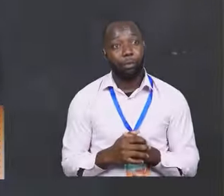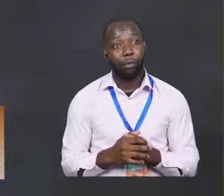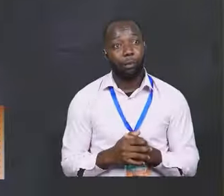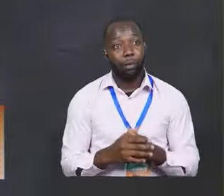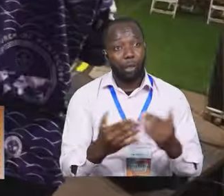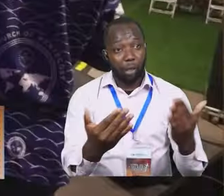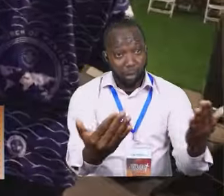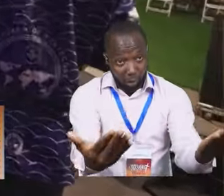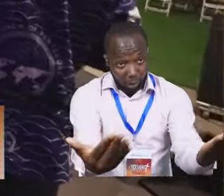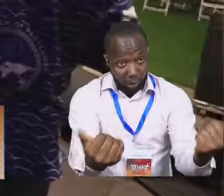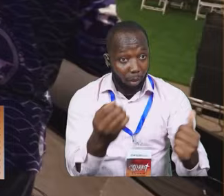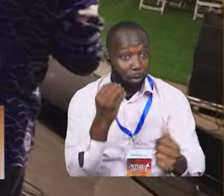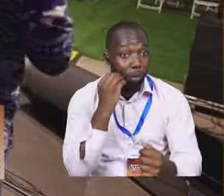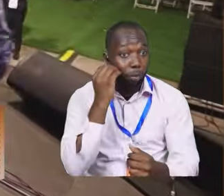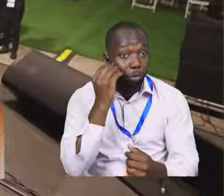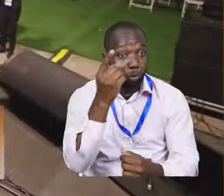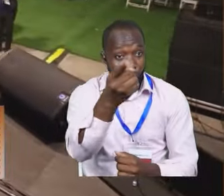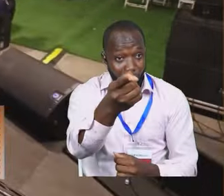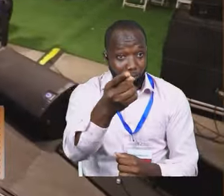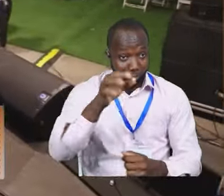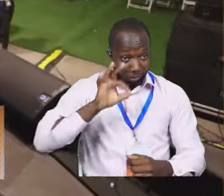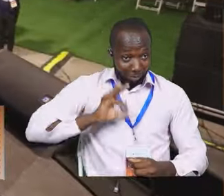Brefie no wo penyanko.